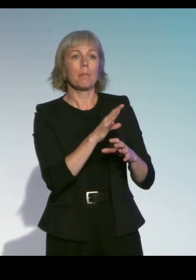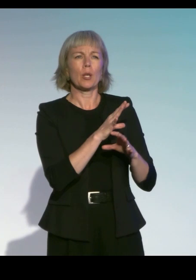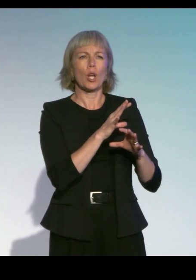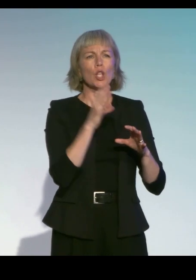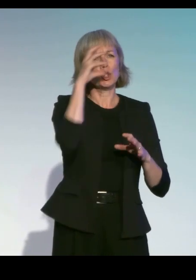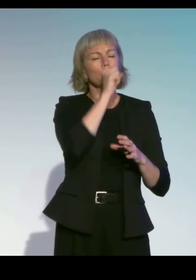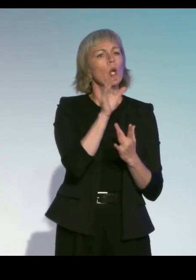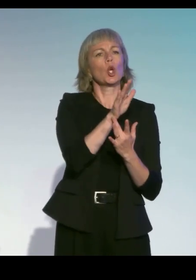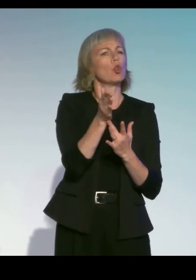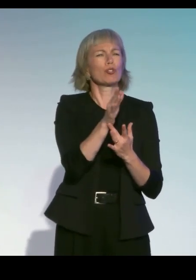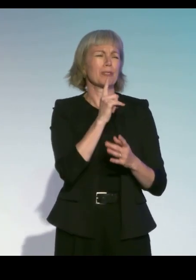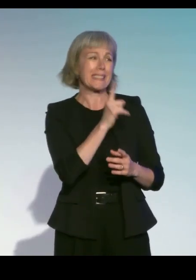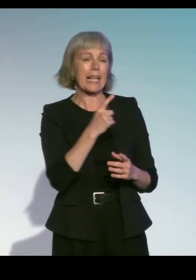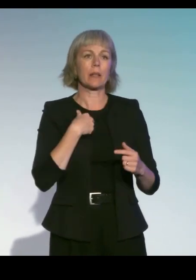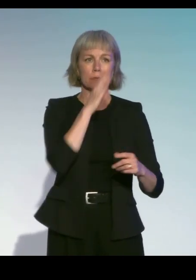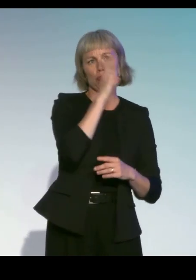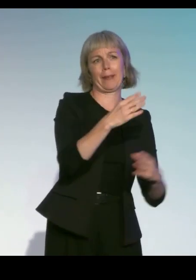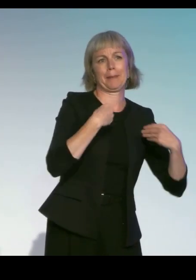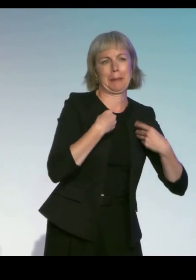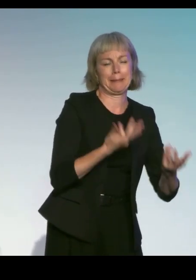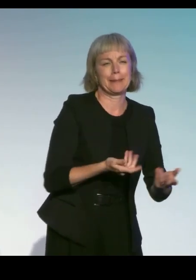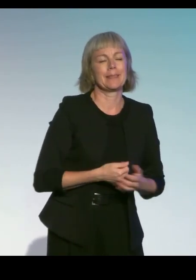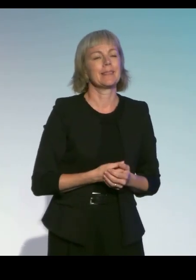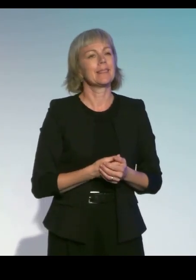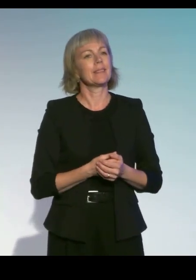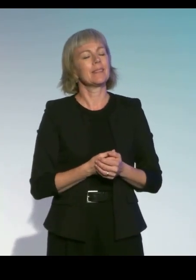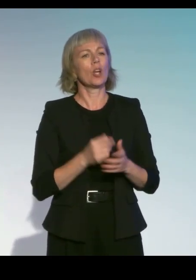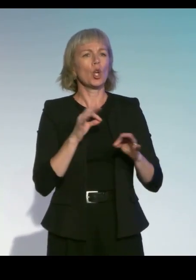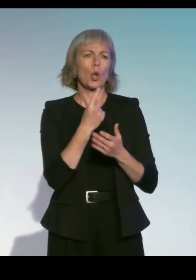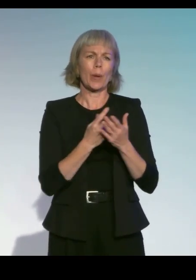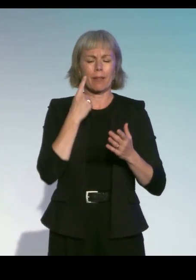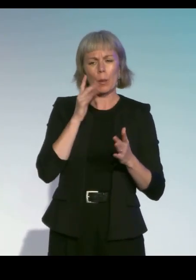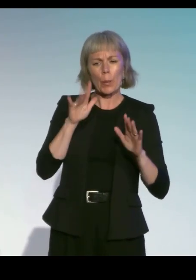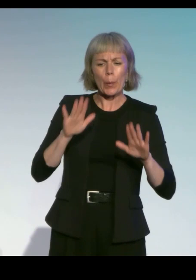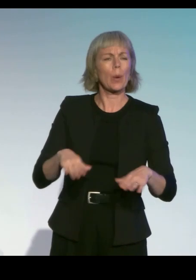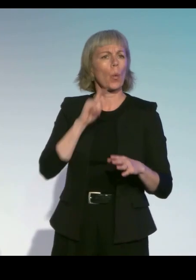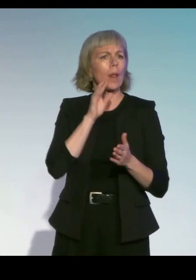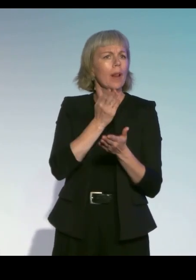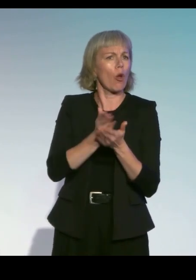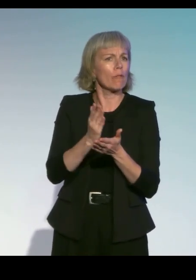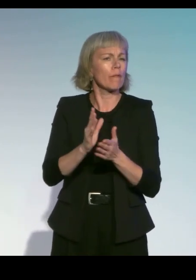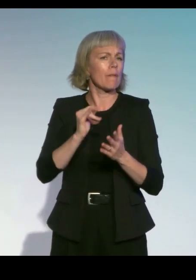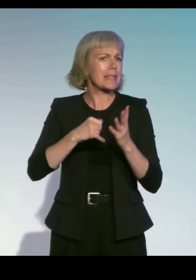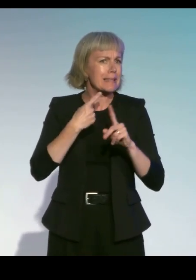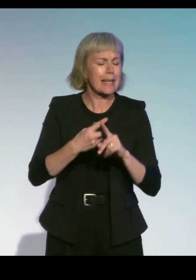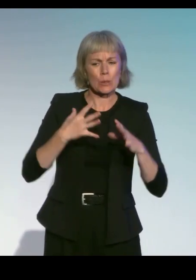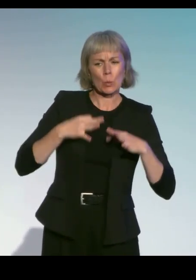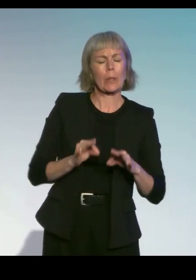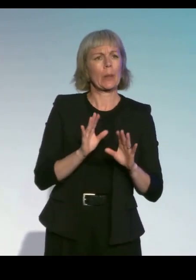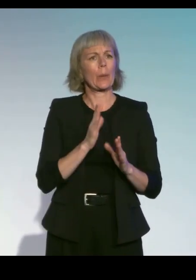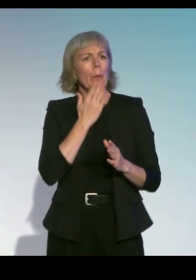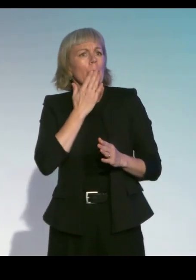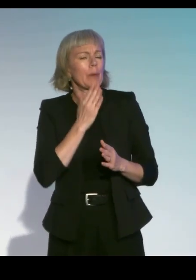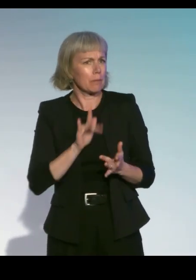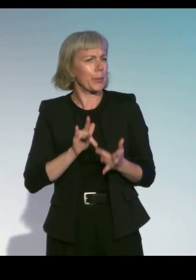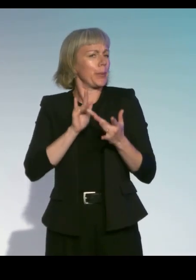they are neutral. And instead of using standards around decency and proprietary and offensiveness, which are often related to